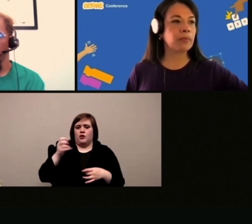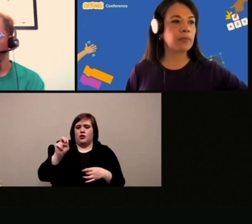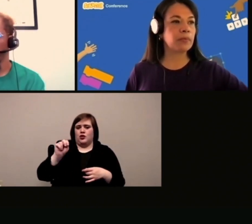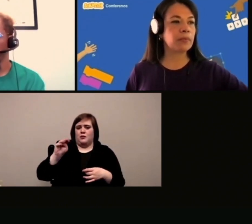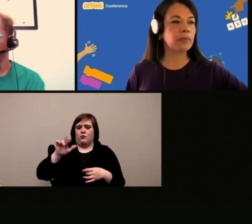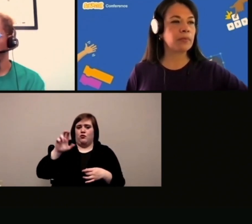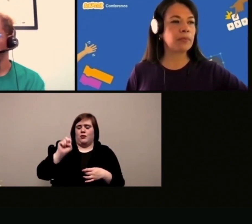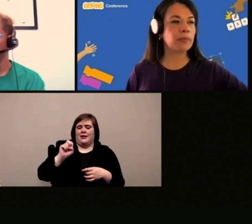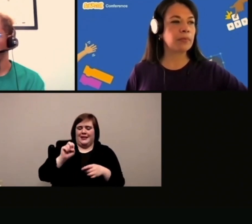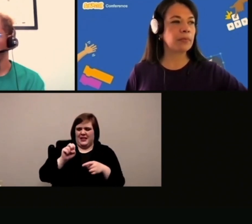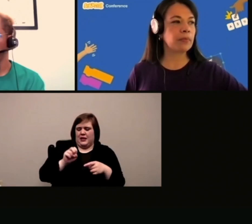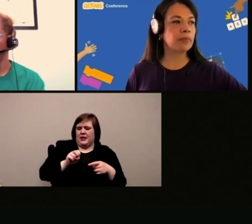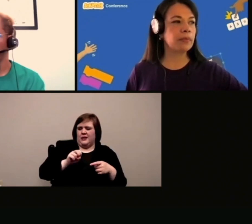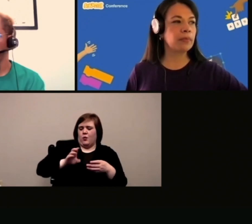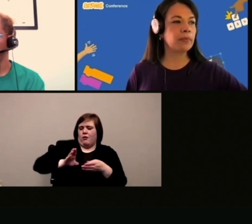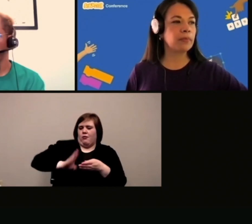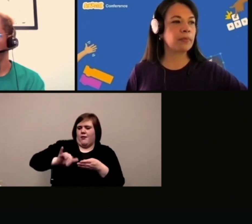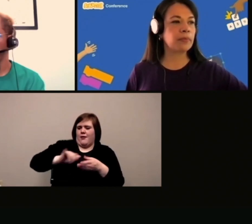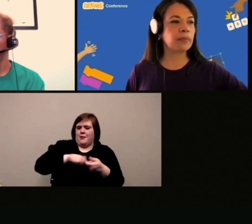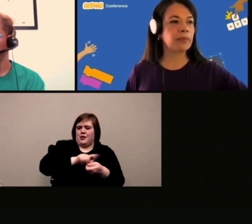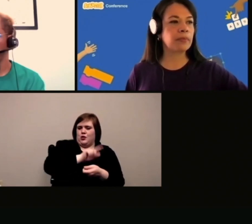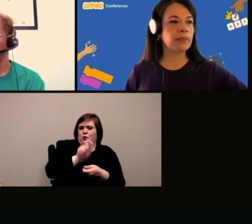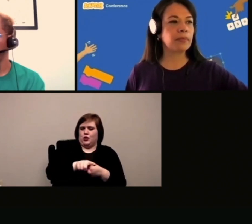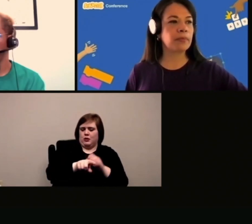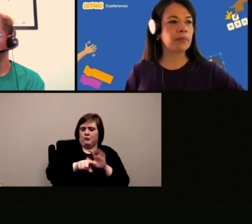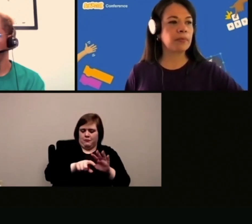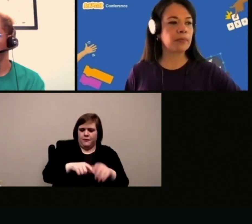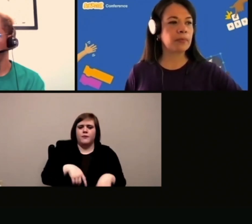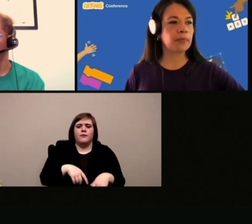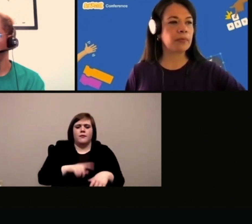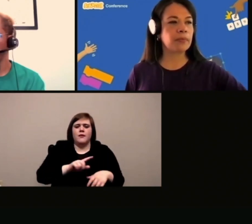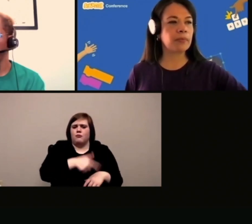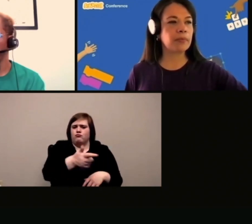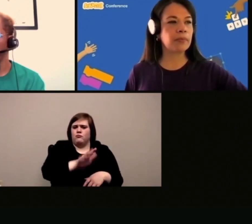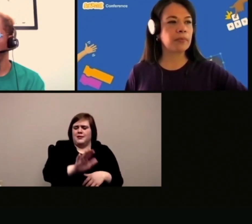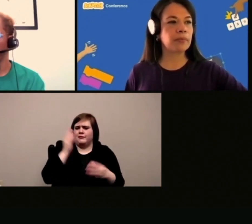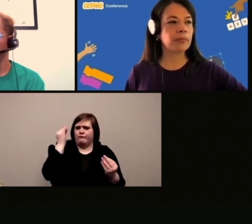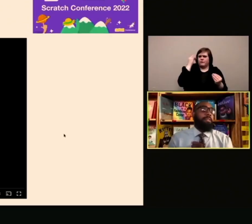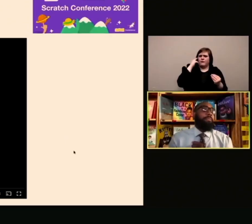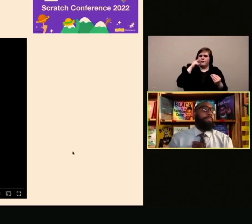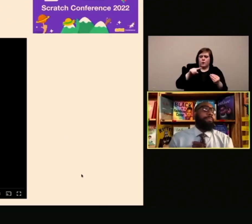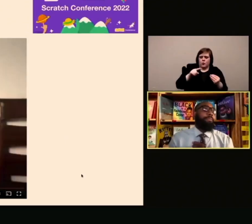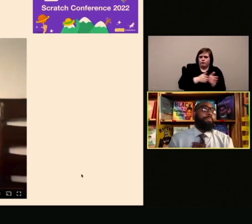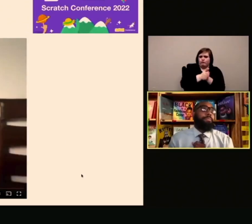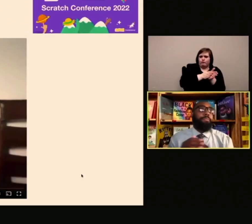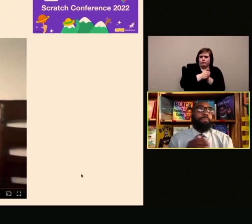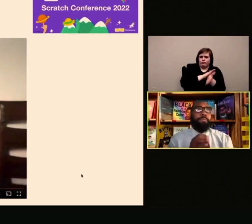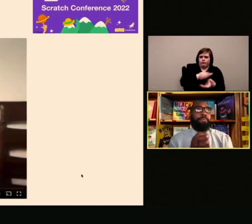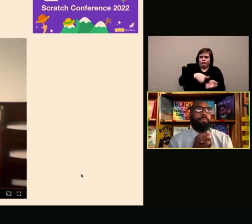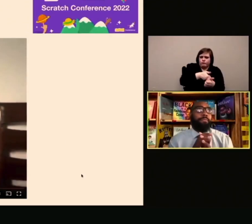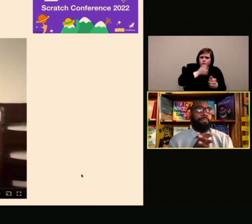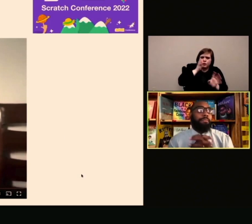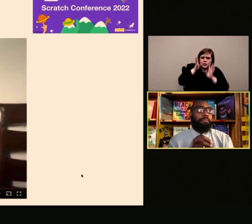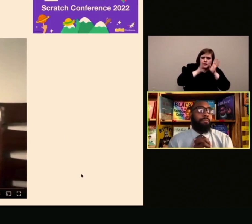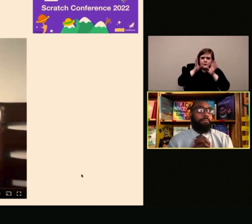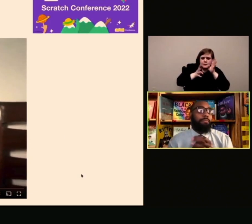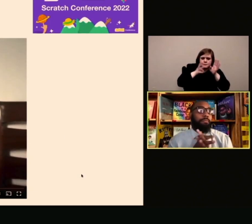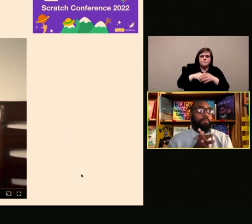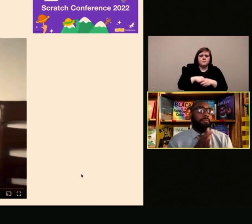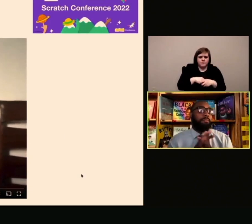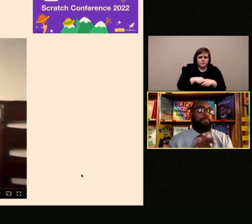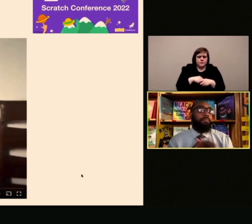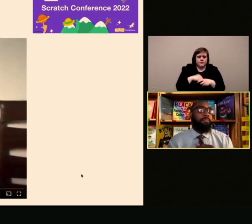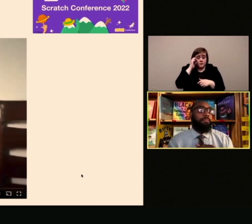bookend our talk about that particular question and give his thoughts on motivation for creativity. How do you get students to be